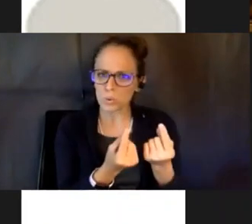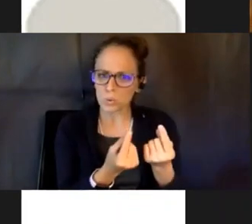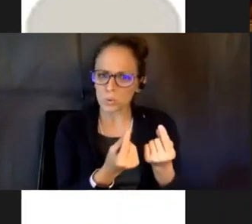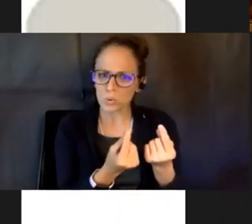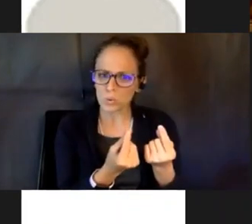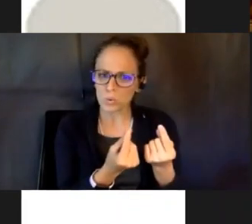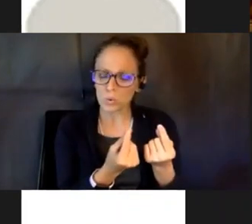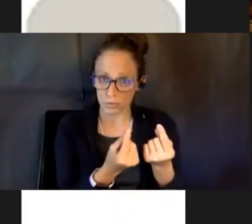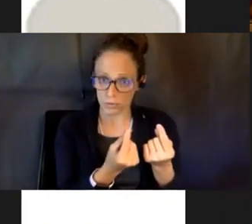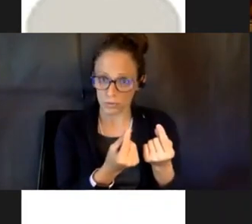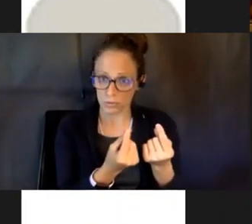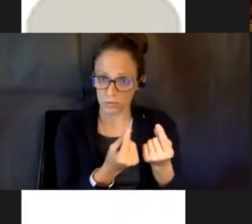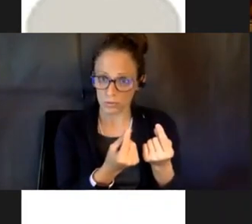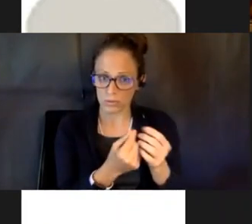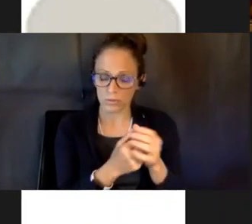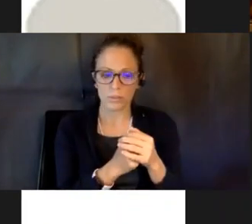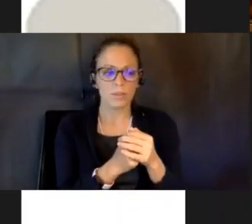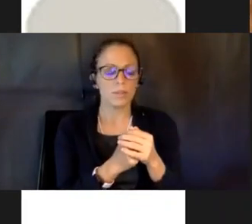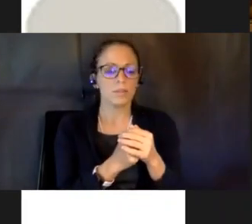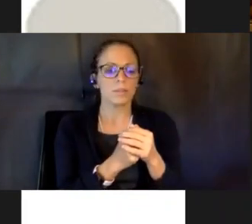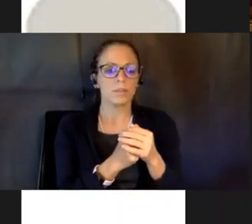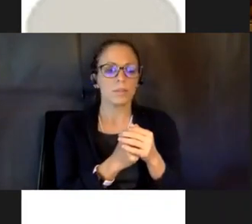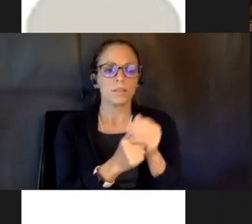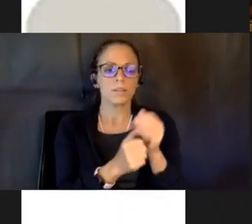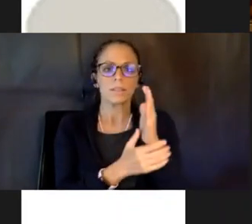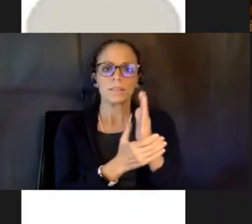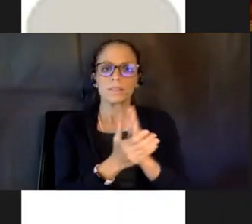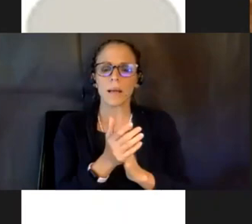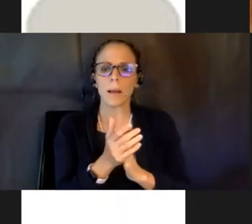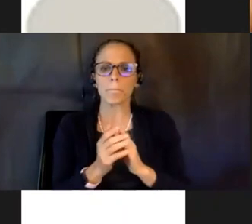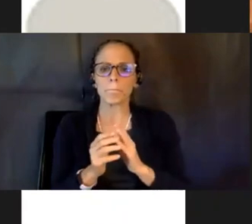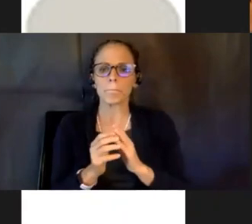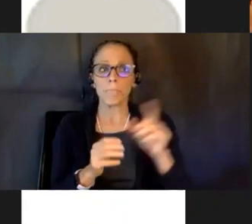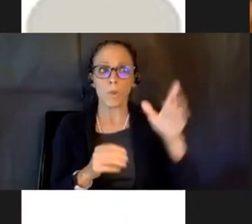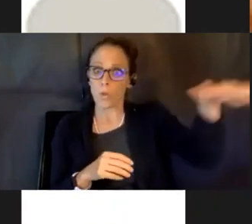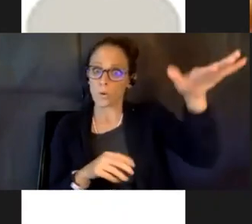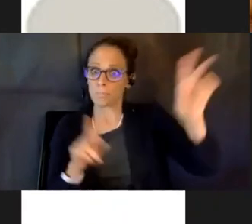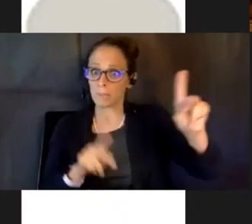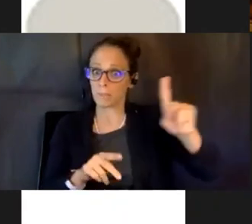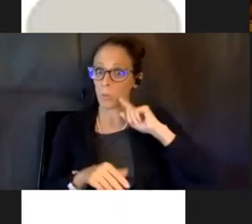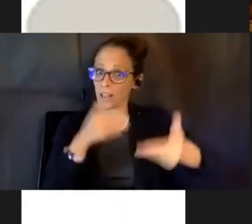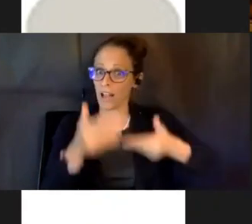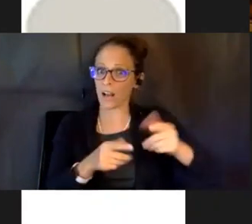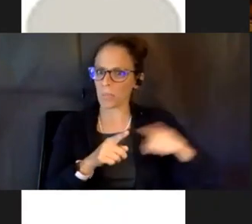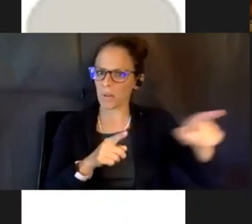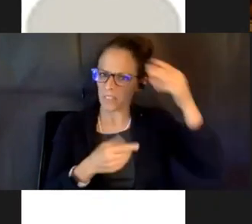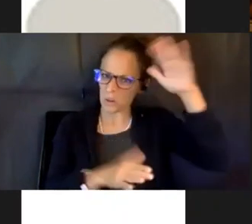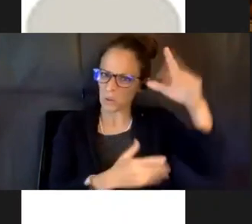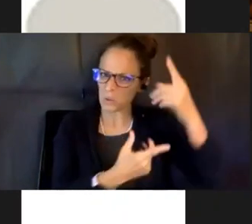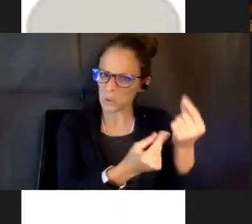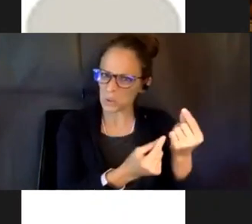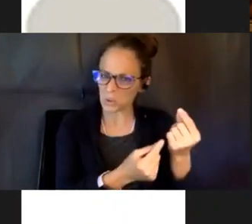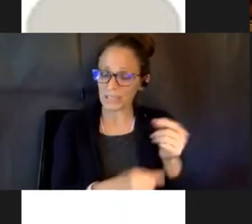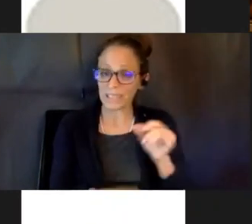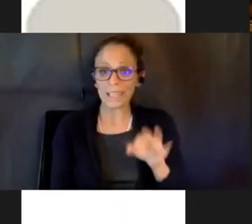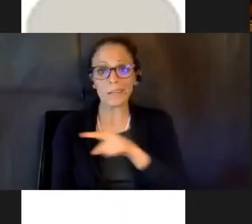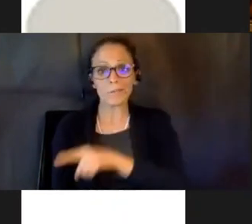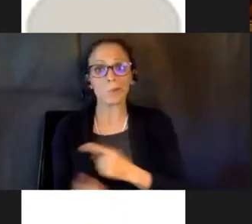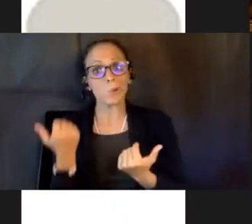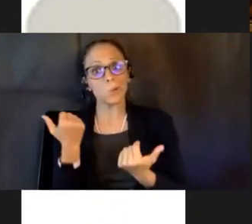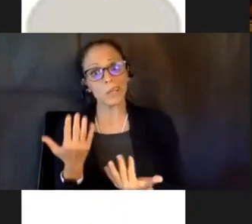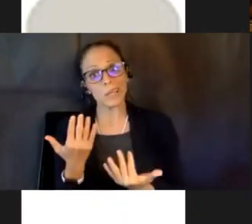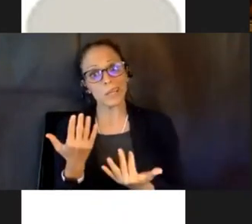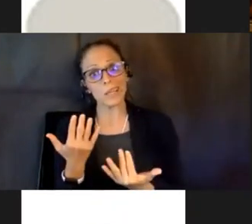get hired by people who could be well-meaning but actually don't know what to do isn't necessarily your best